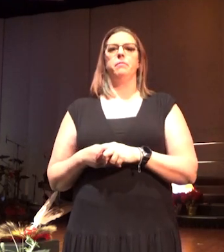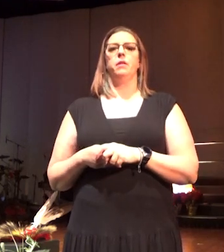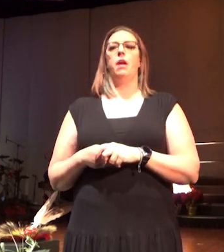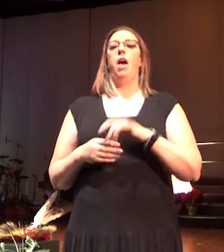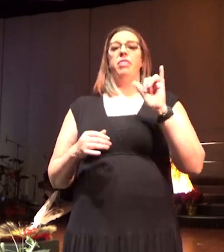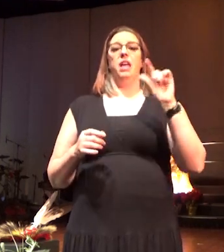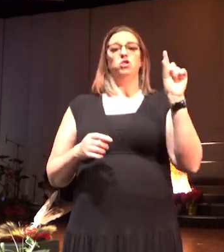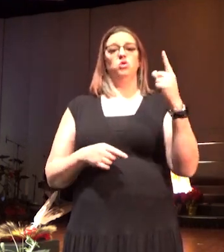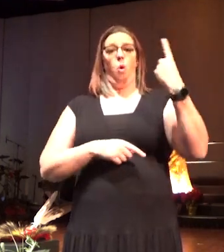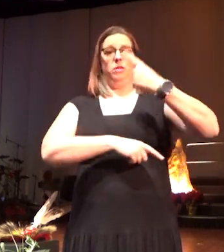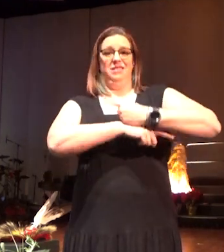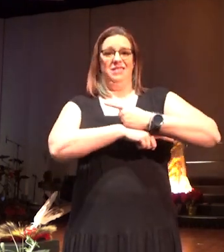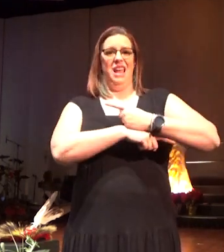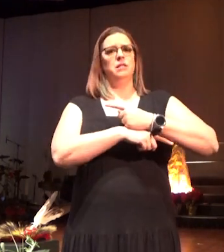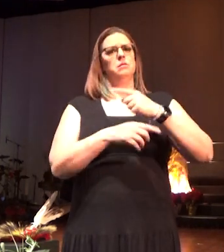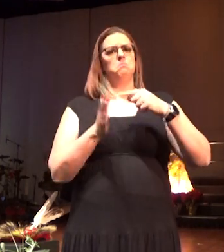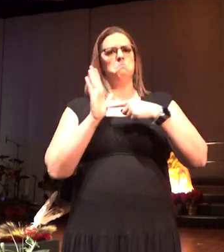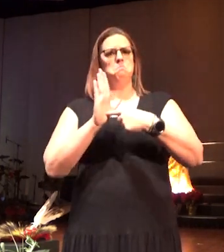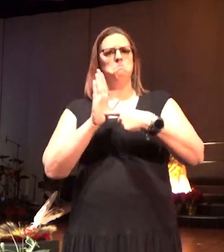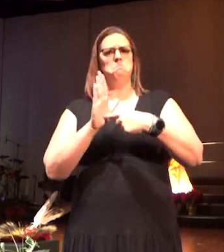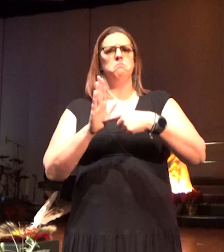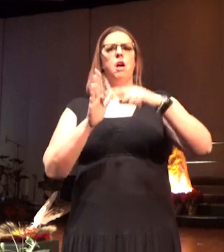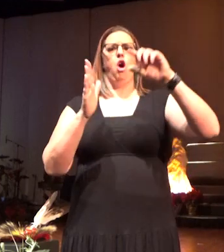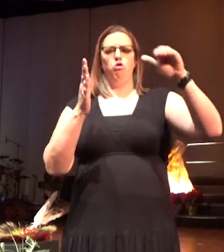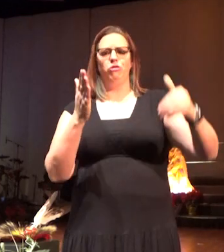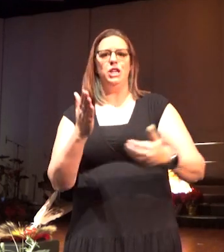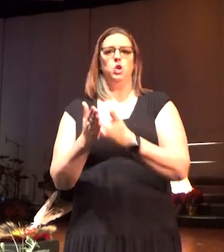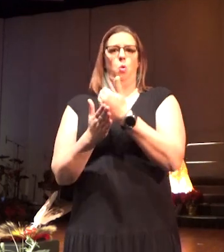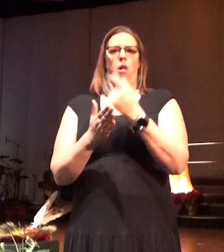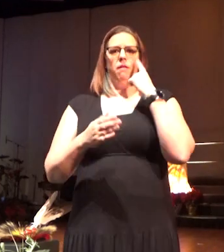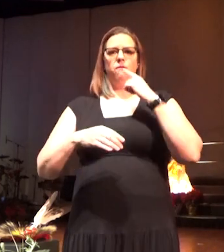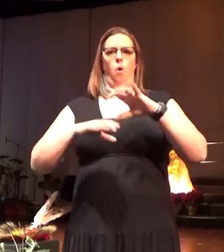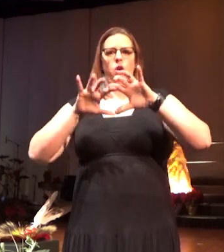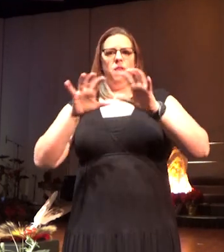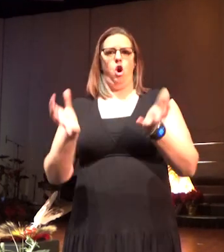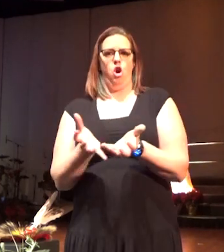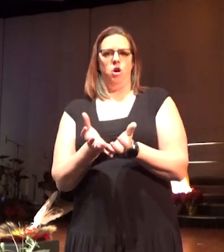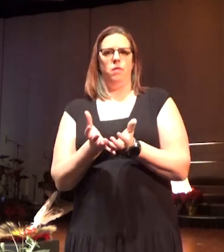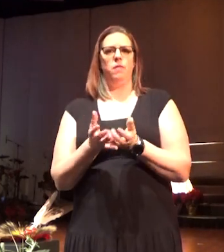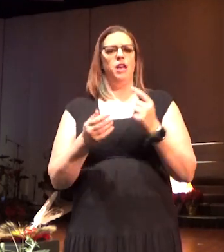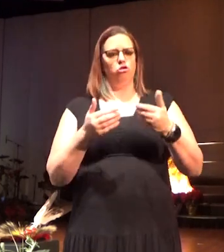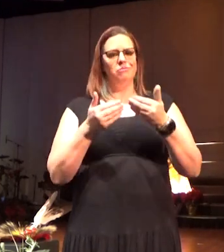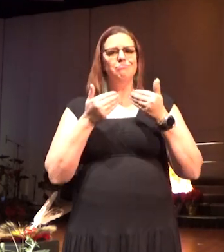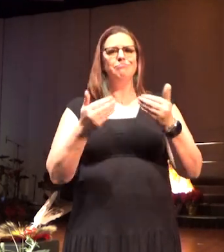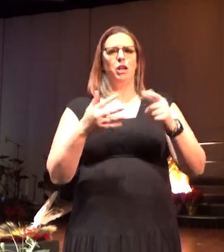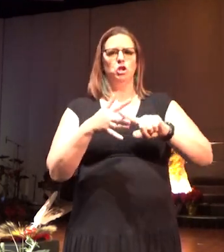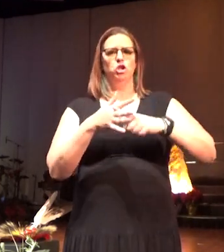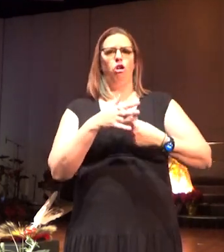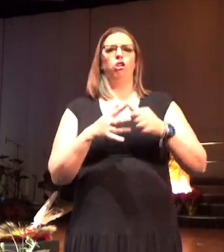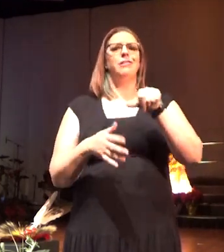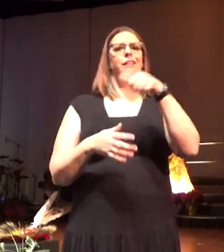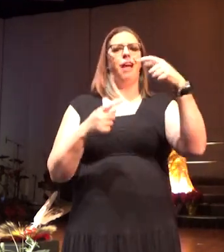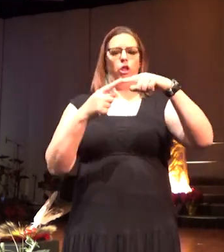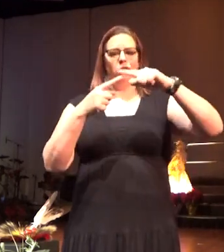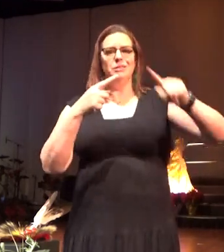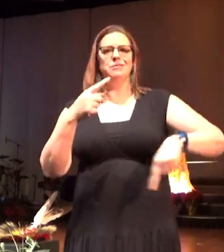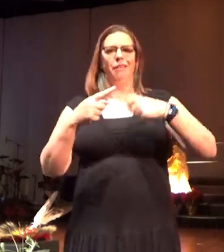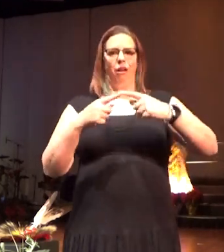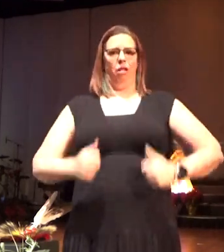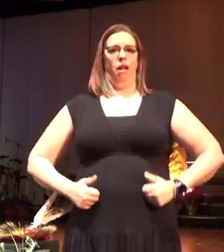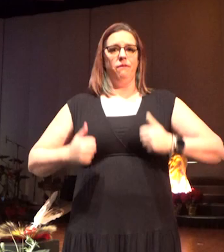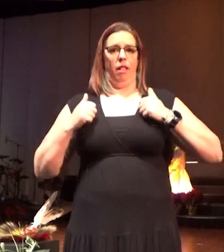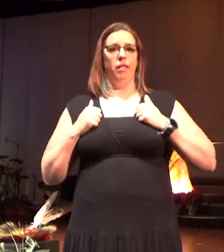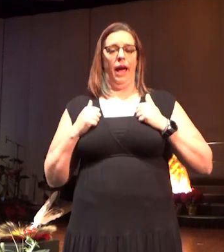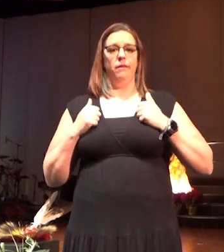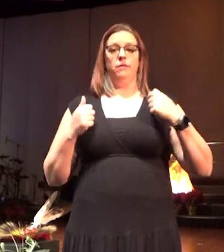renewal for the earth as she embarks on another cycle of life. And because we are the children of